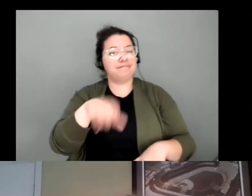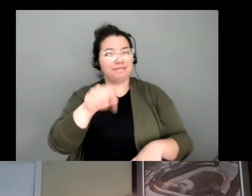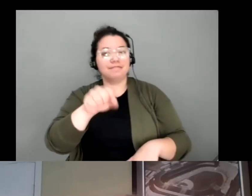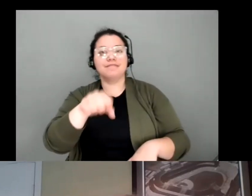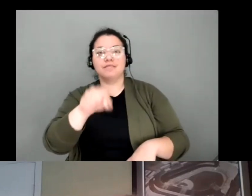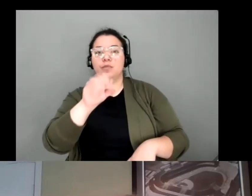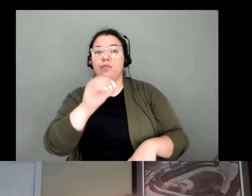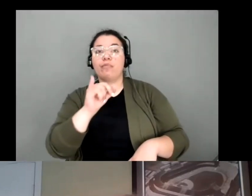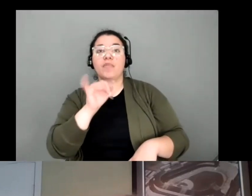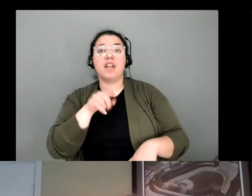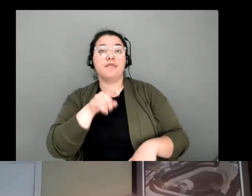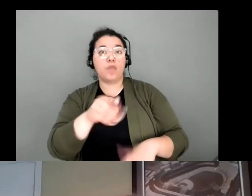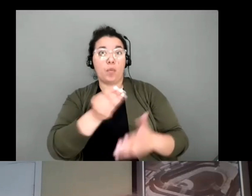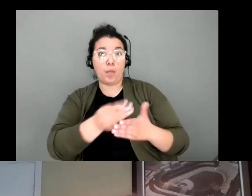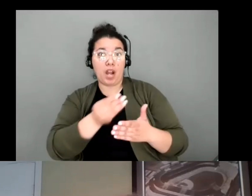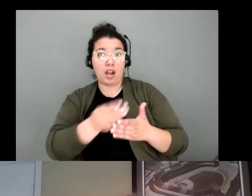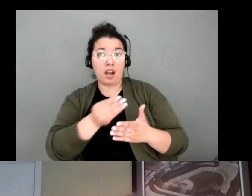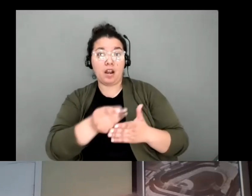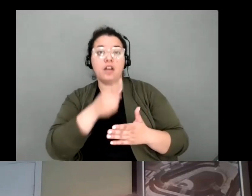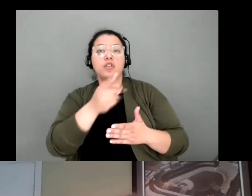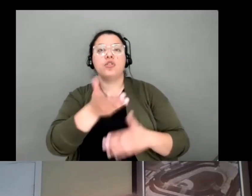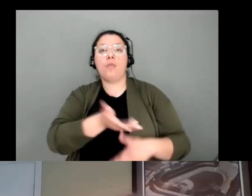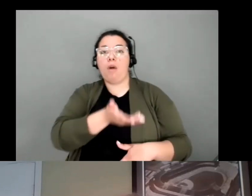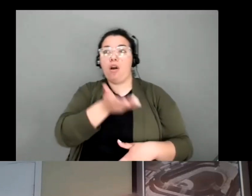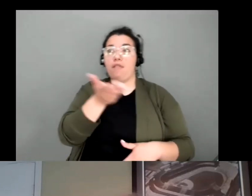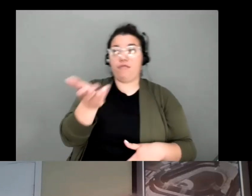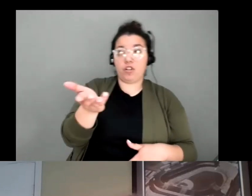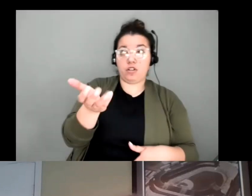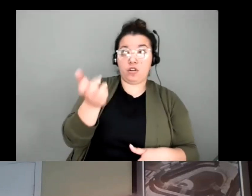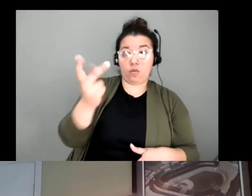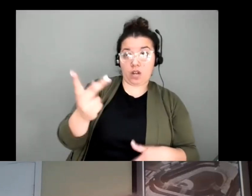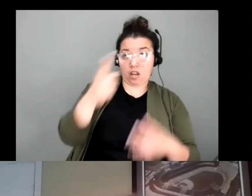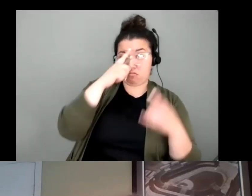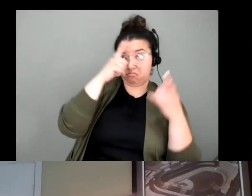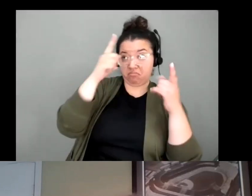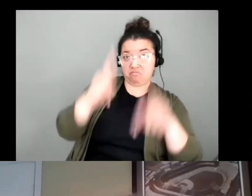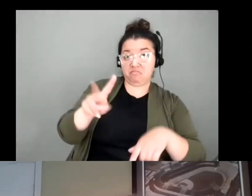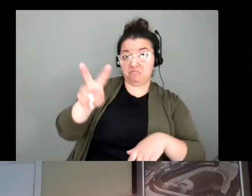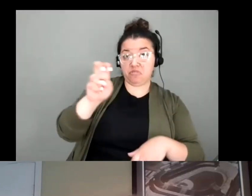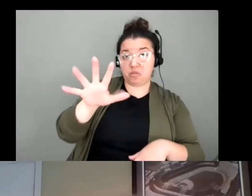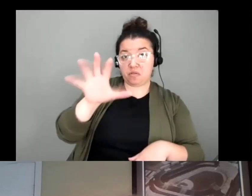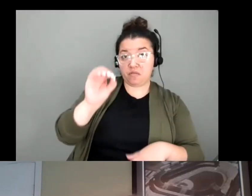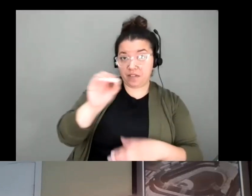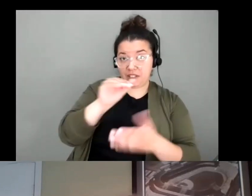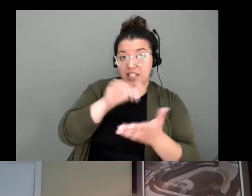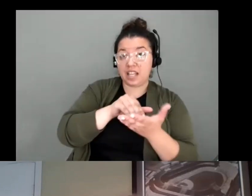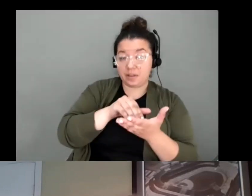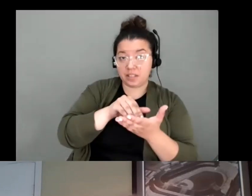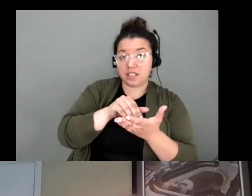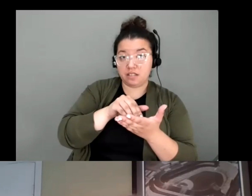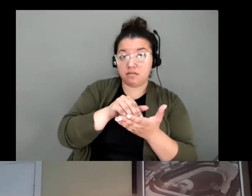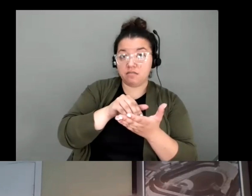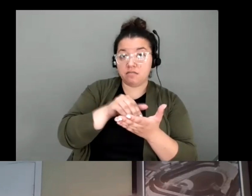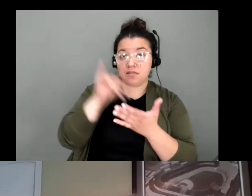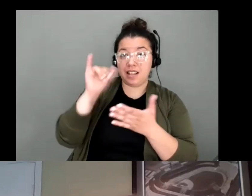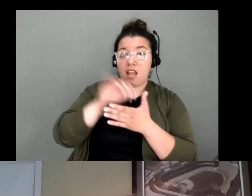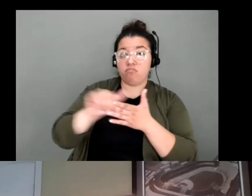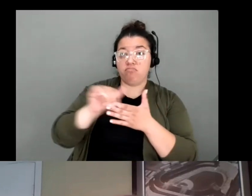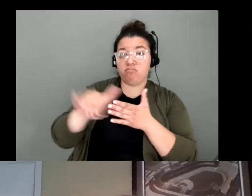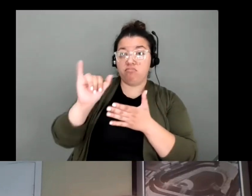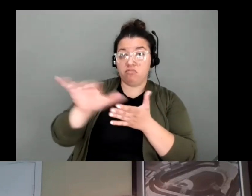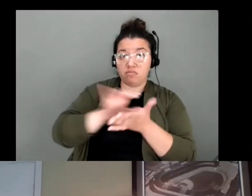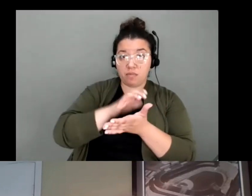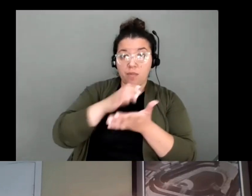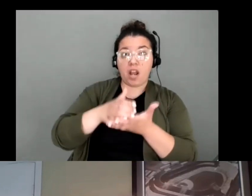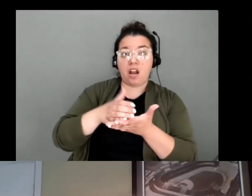make an offer on a home and everybody agrees $250,000 is what you can